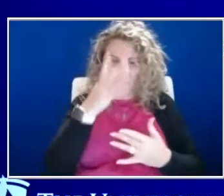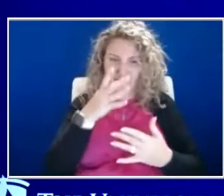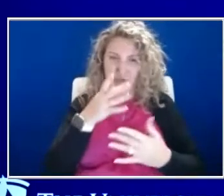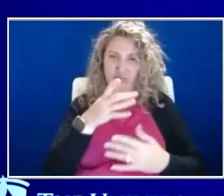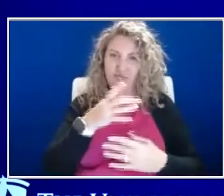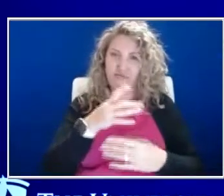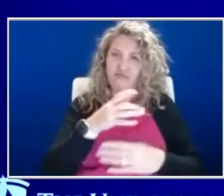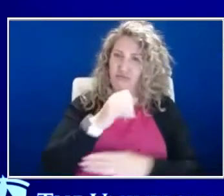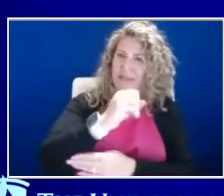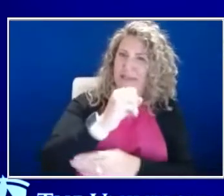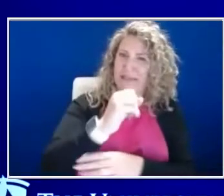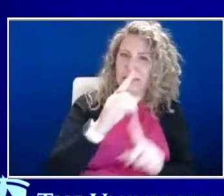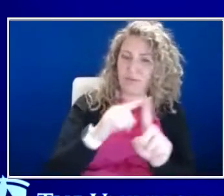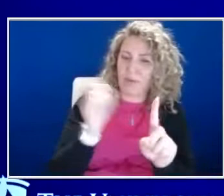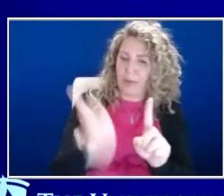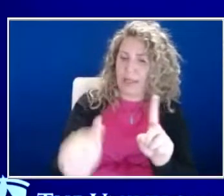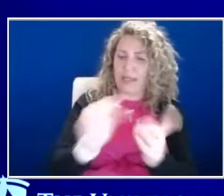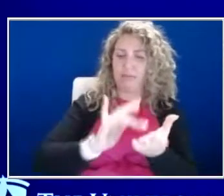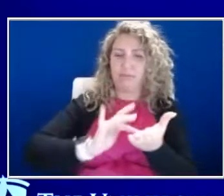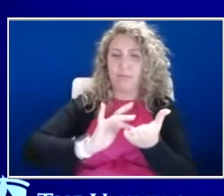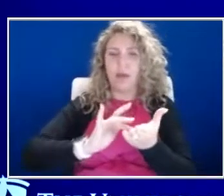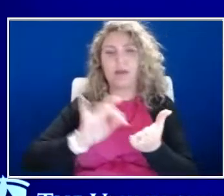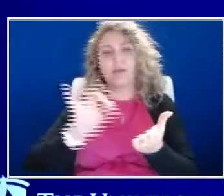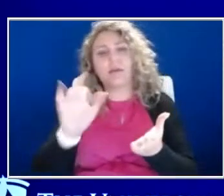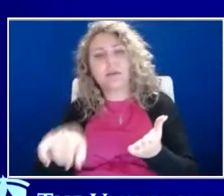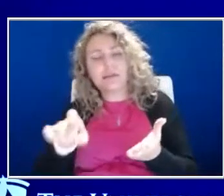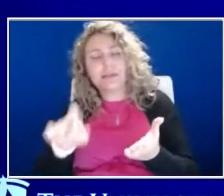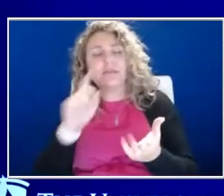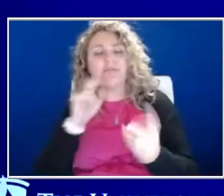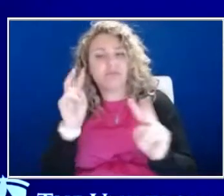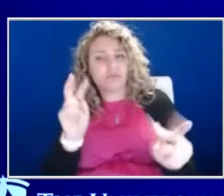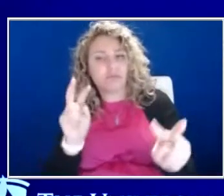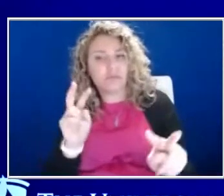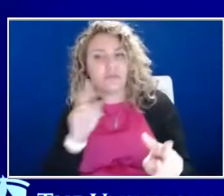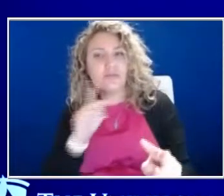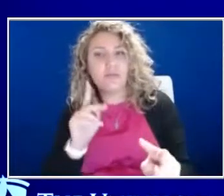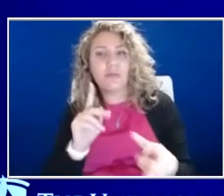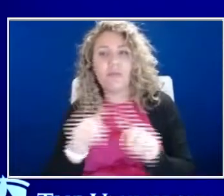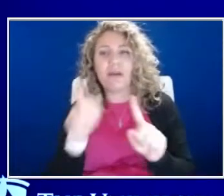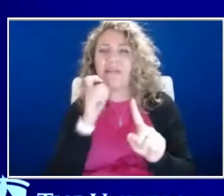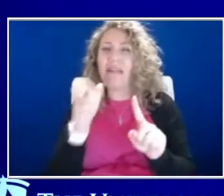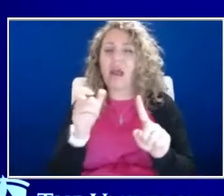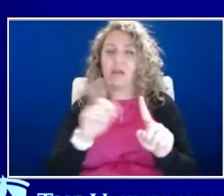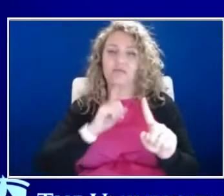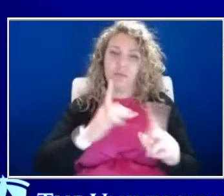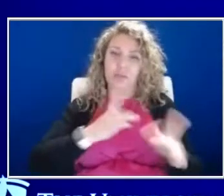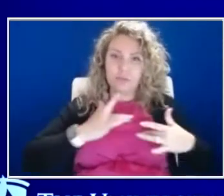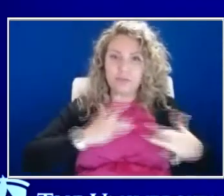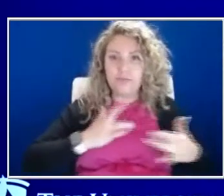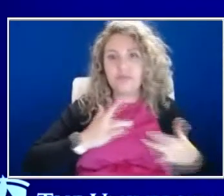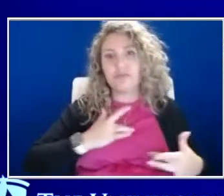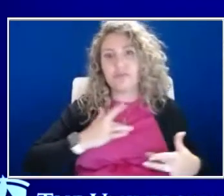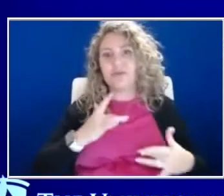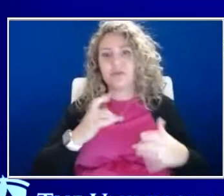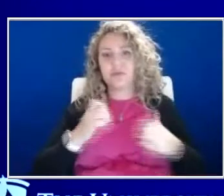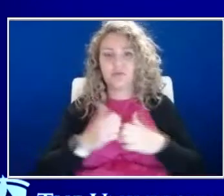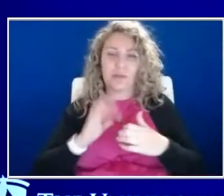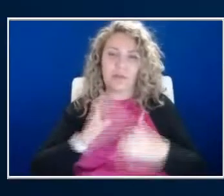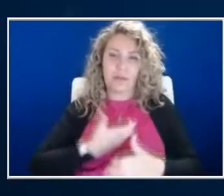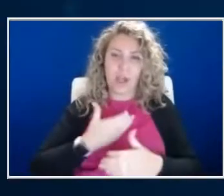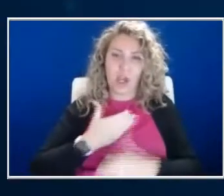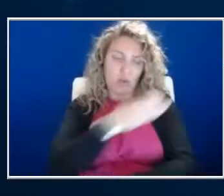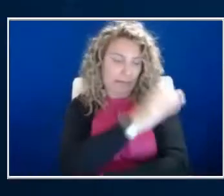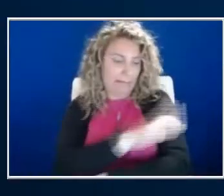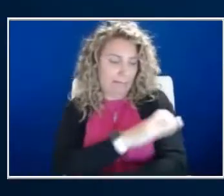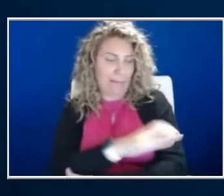We need to continue to be on the lookout for those, but otherwise not too concerned in our current clinical state. Some